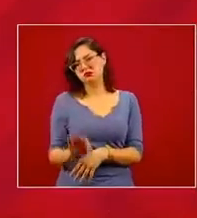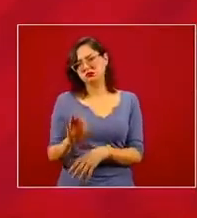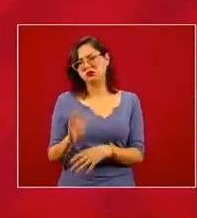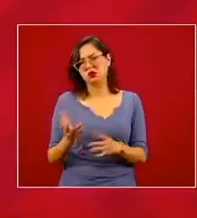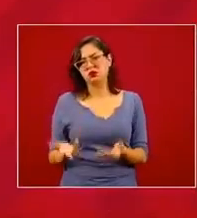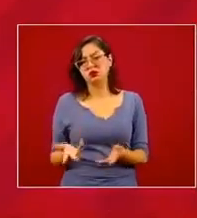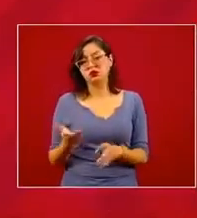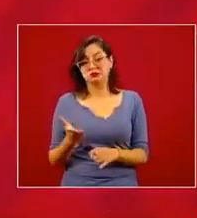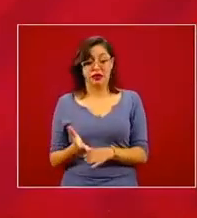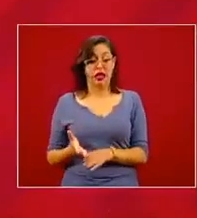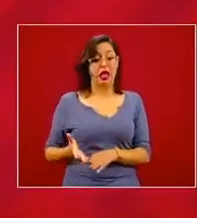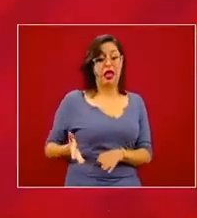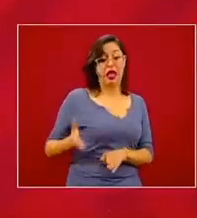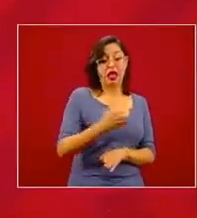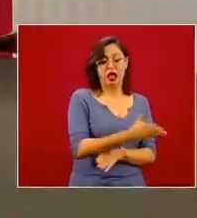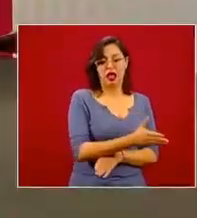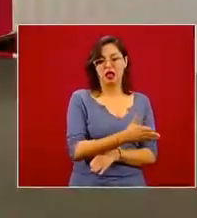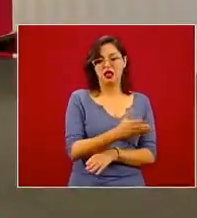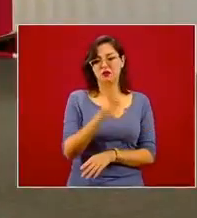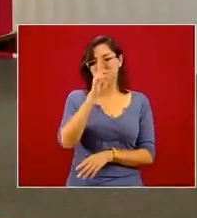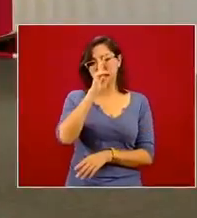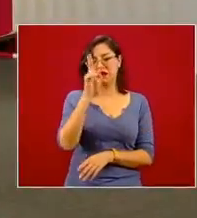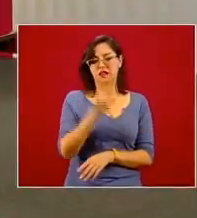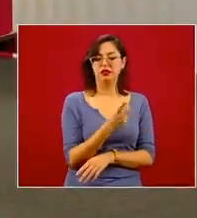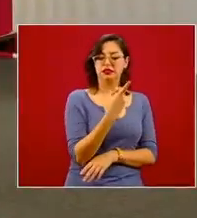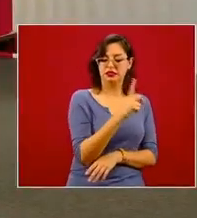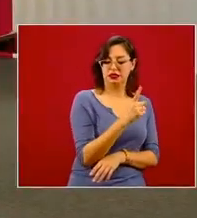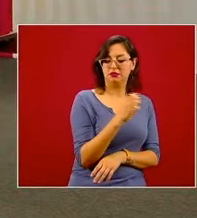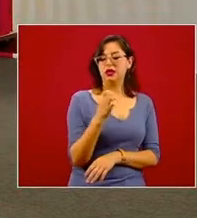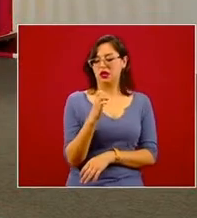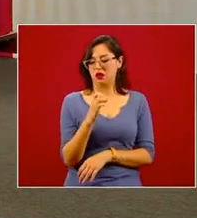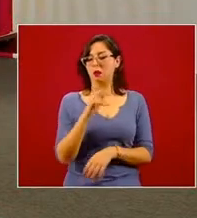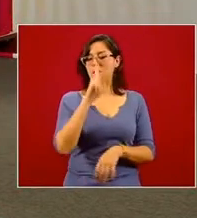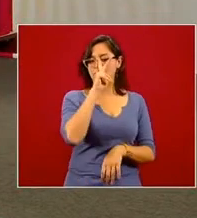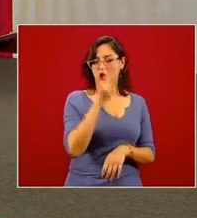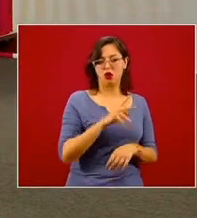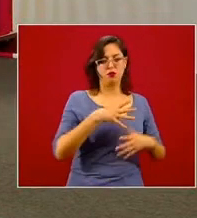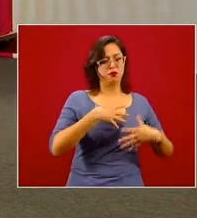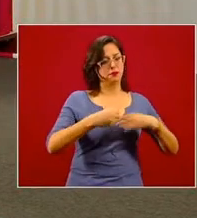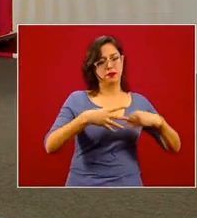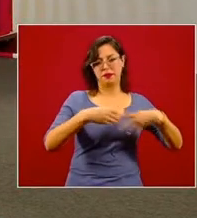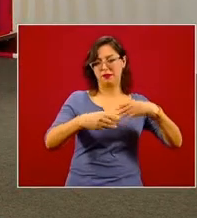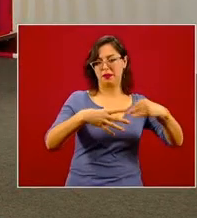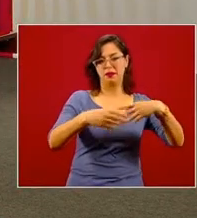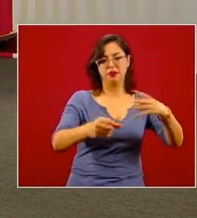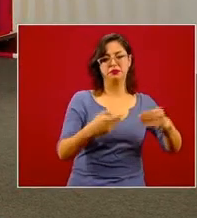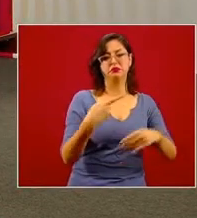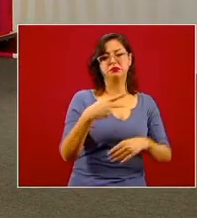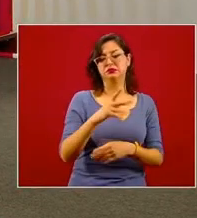at some stage proportion of 15 or 10% of the flu.